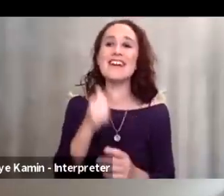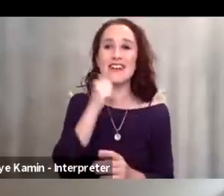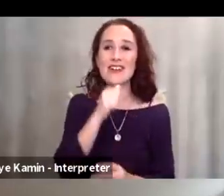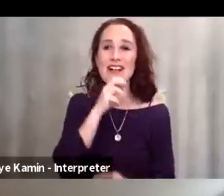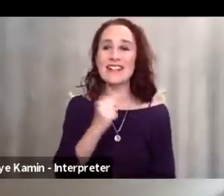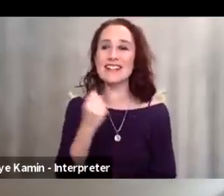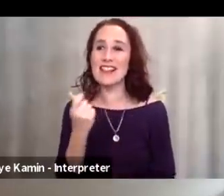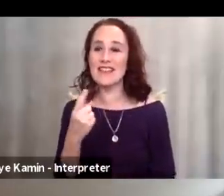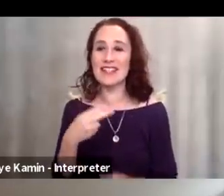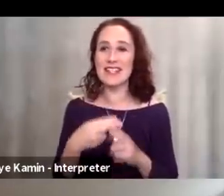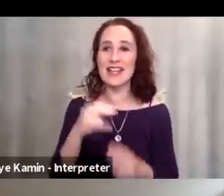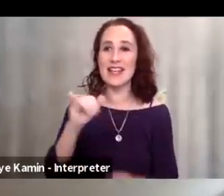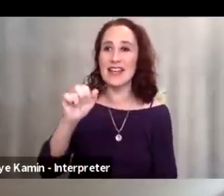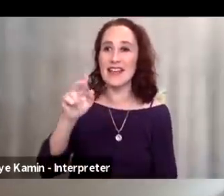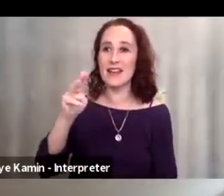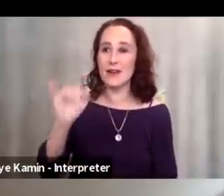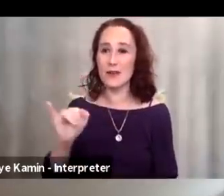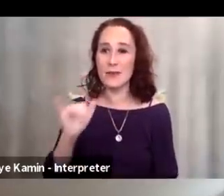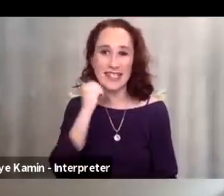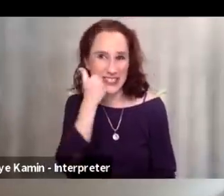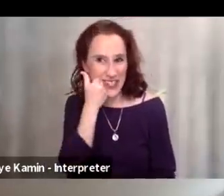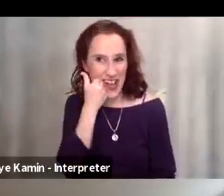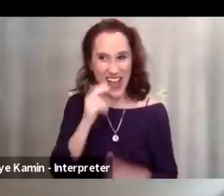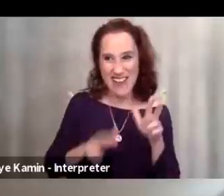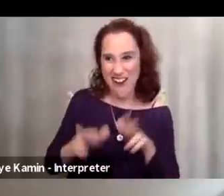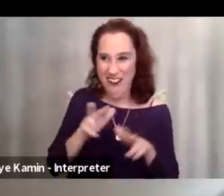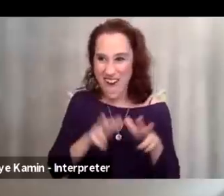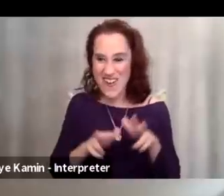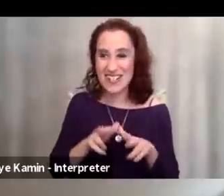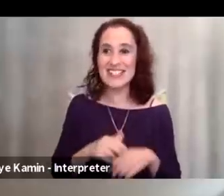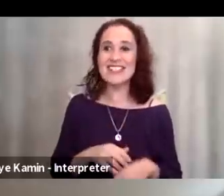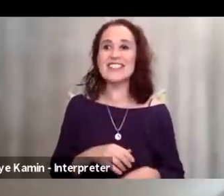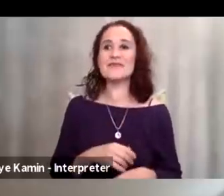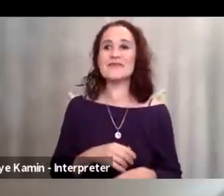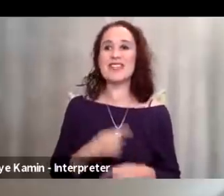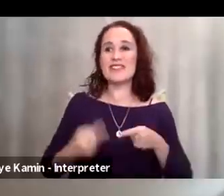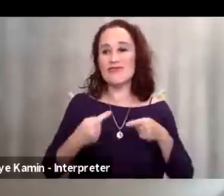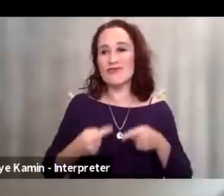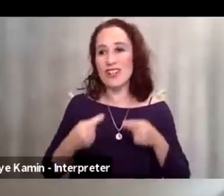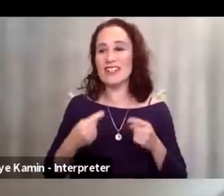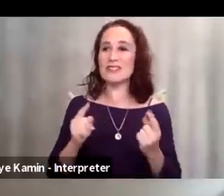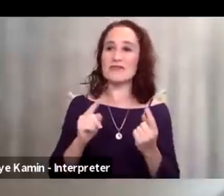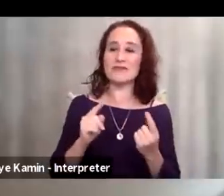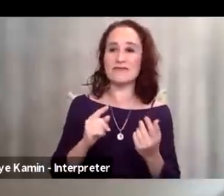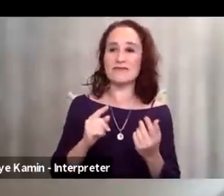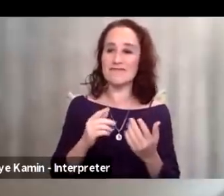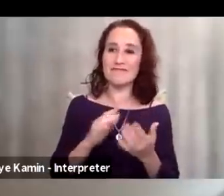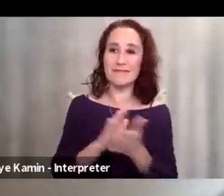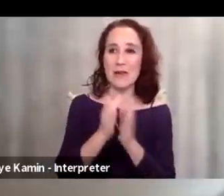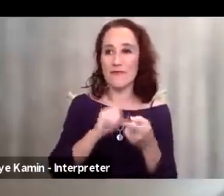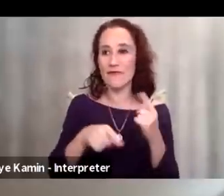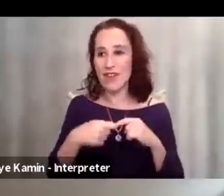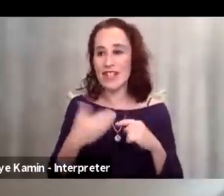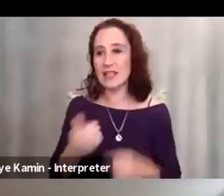named Yumi, who is a little shy and a little awkward, and she's having a tough time making friends at her private school. And